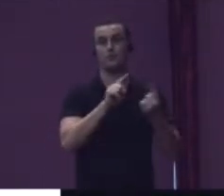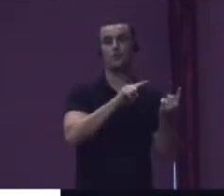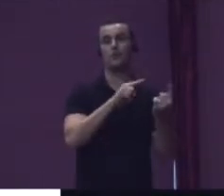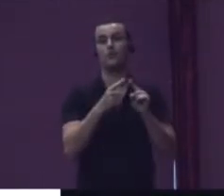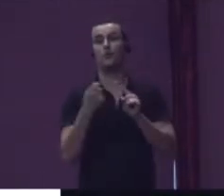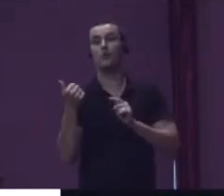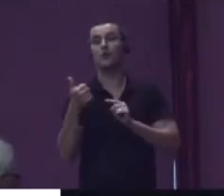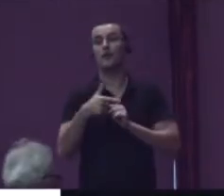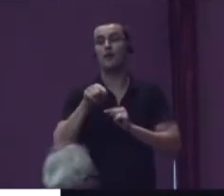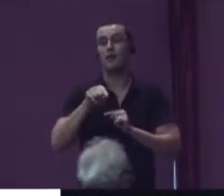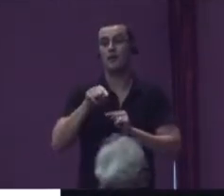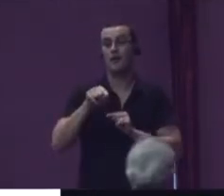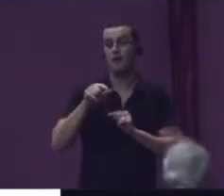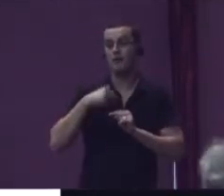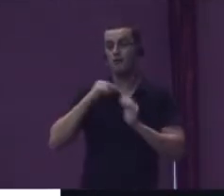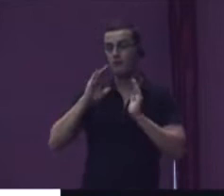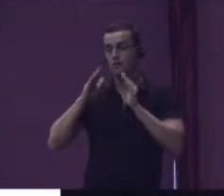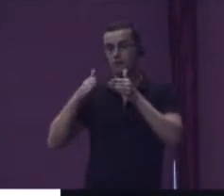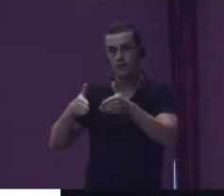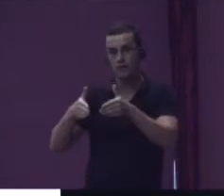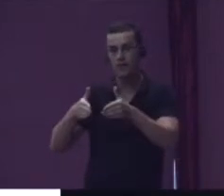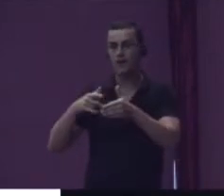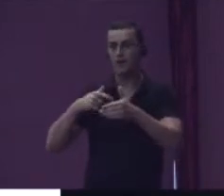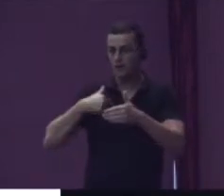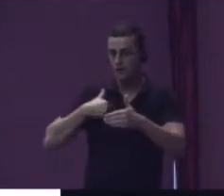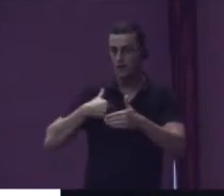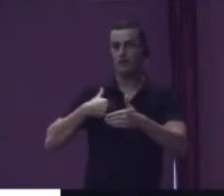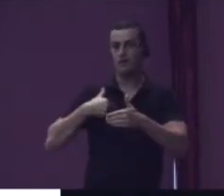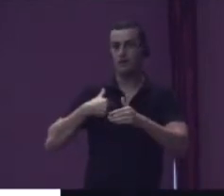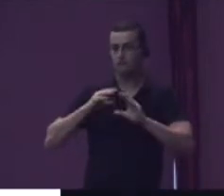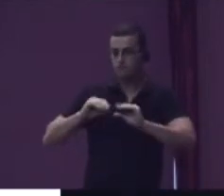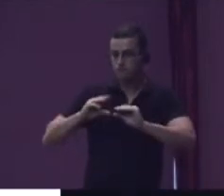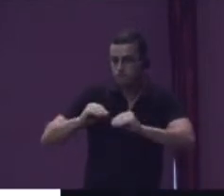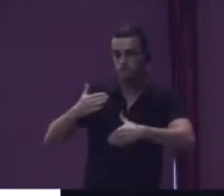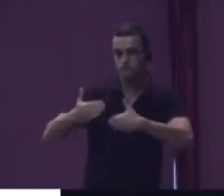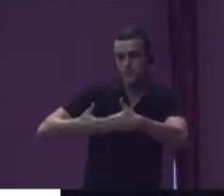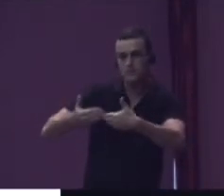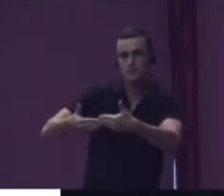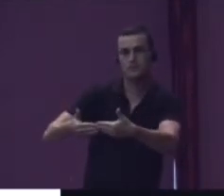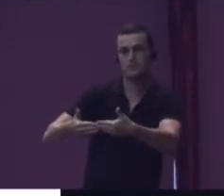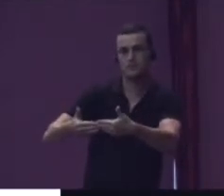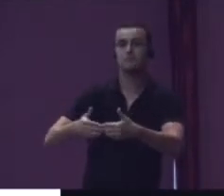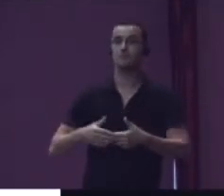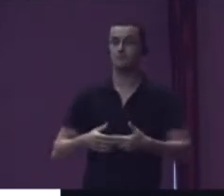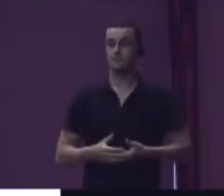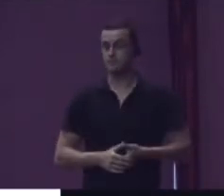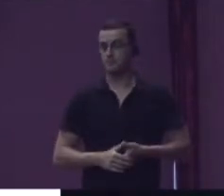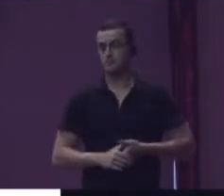And medicalization is part of a larger globalization process.